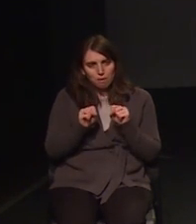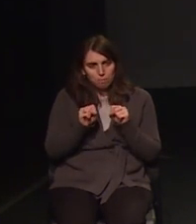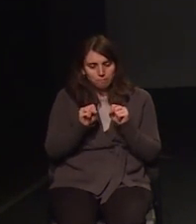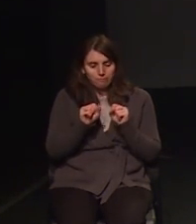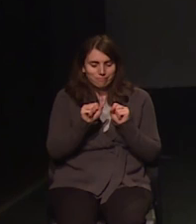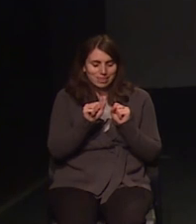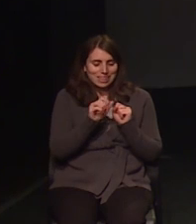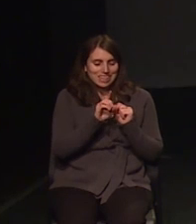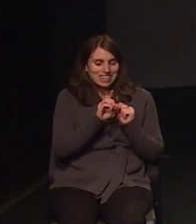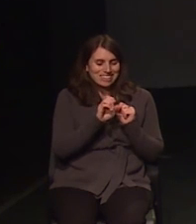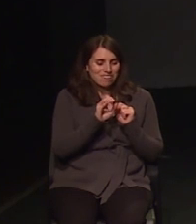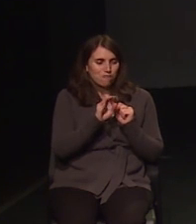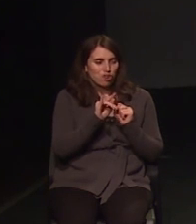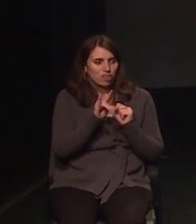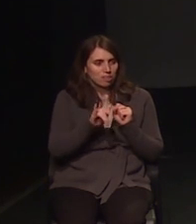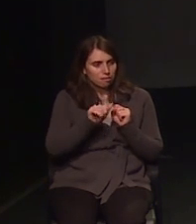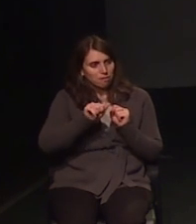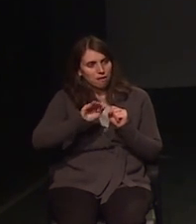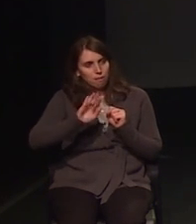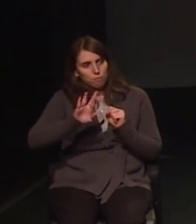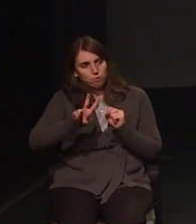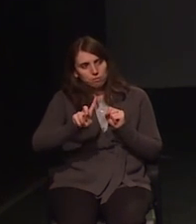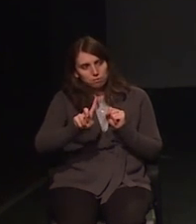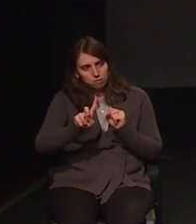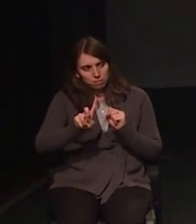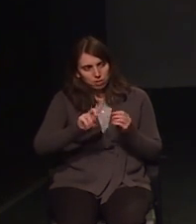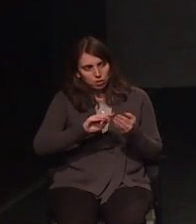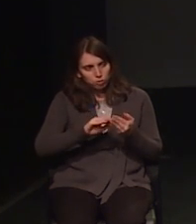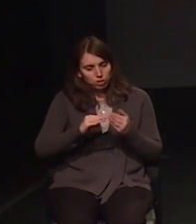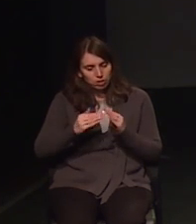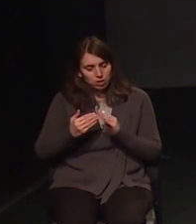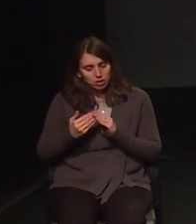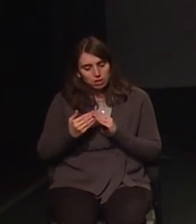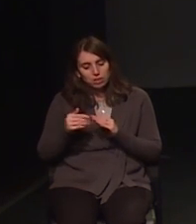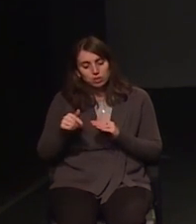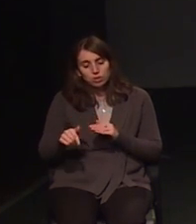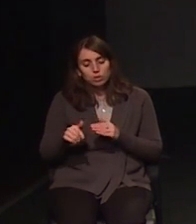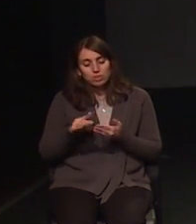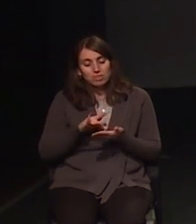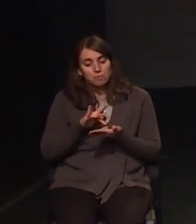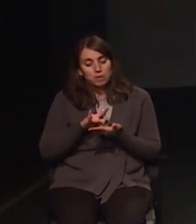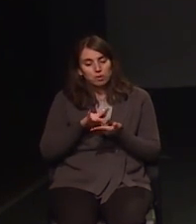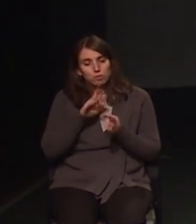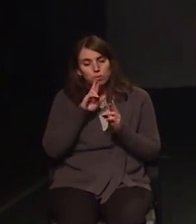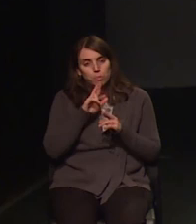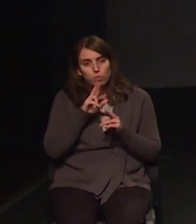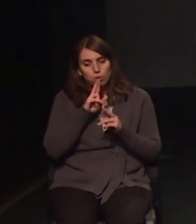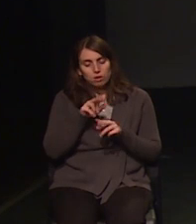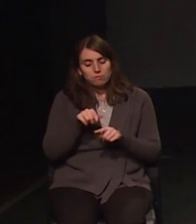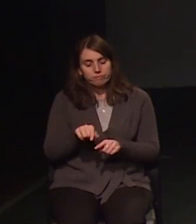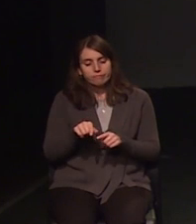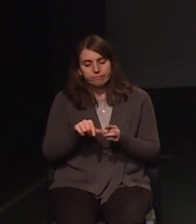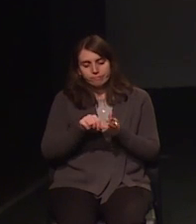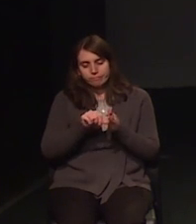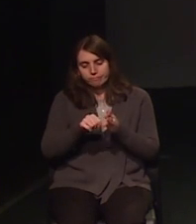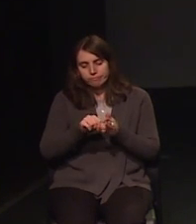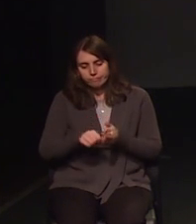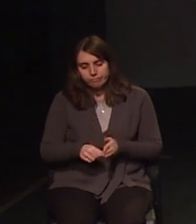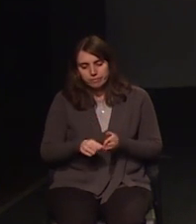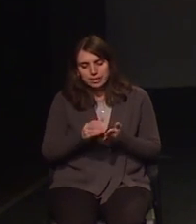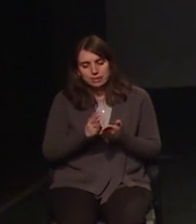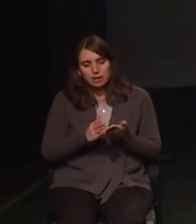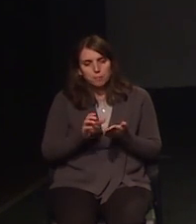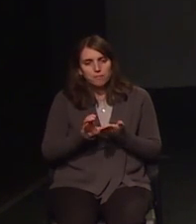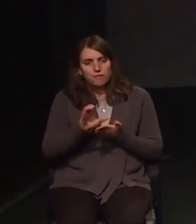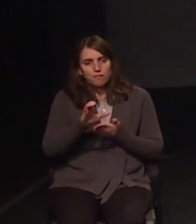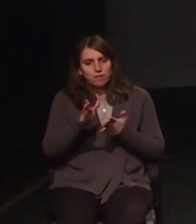communities. Toward the end of the report, Helicon spotlights some funder initiatives demonstrating bright spots to